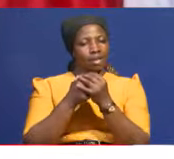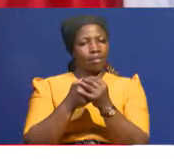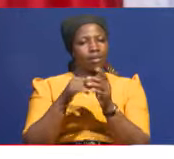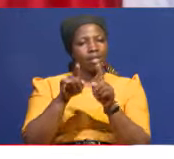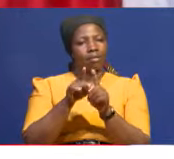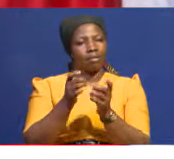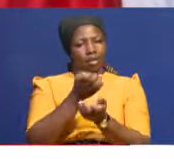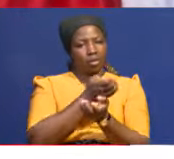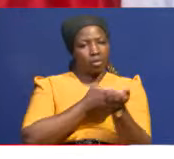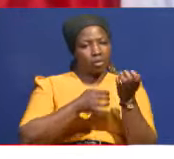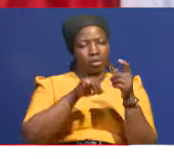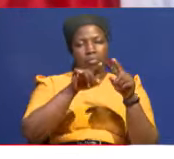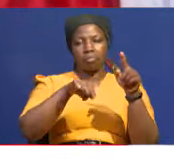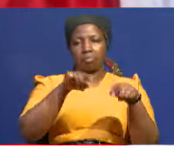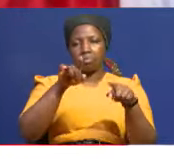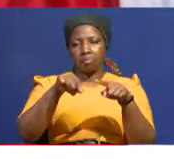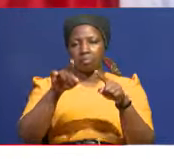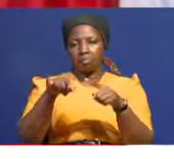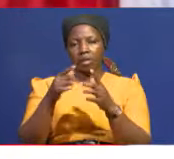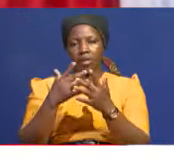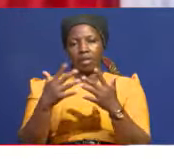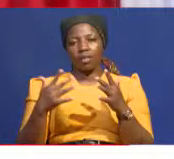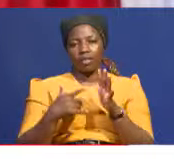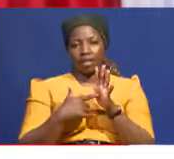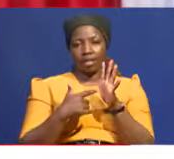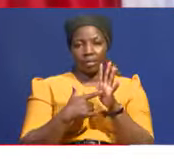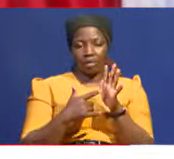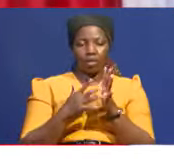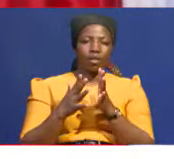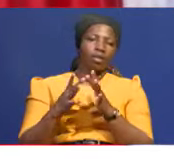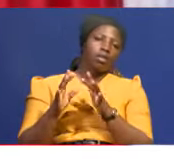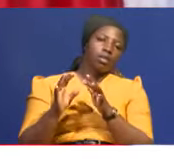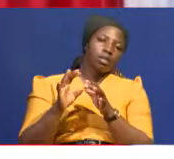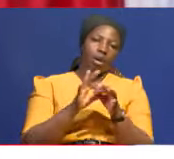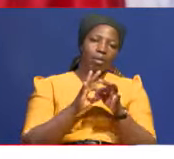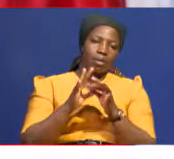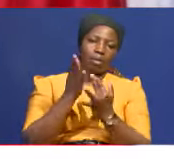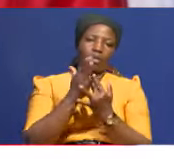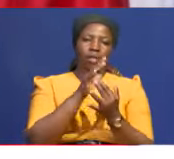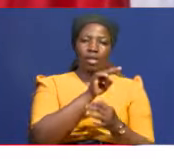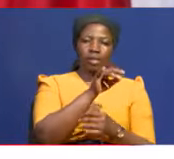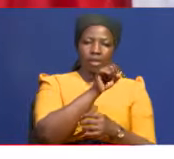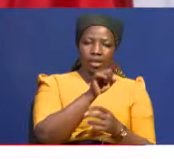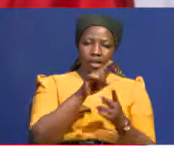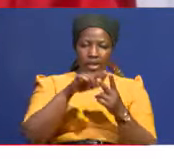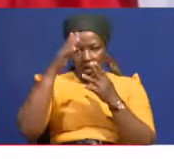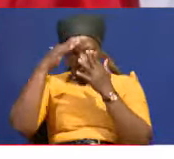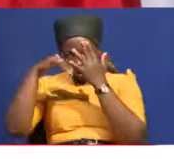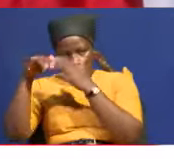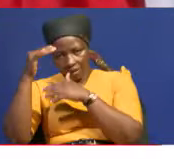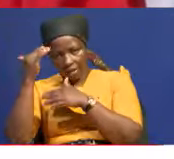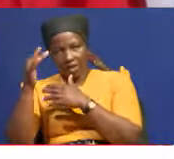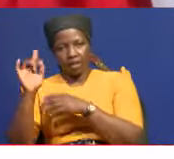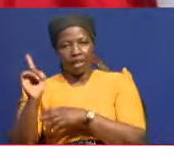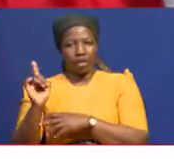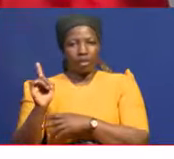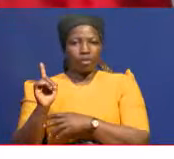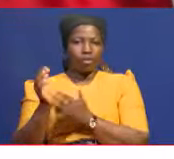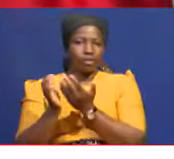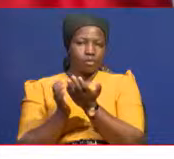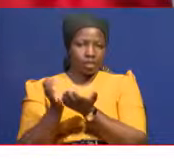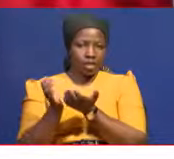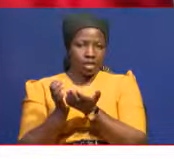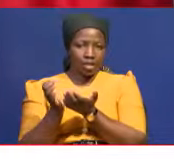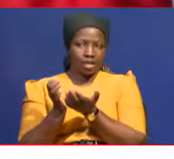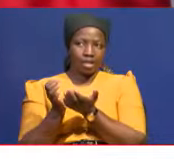initiatives. For instance, the collaboration between National Youth Service and the University of Nairobi Enterprise Services,